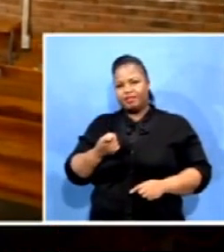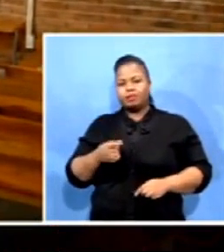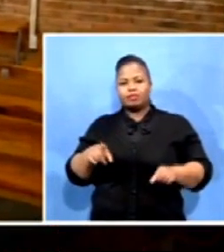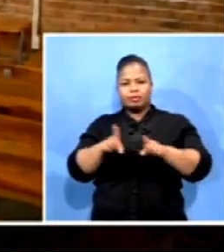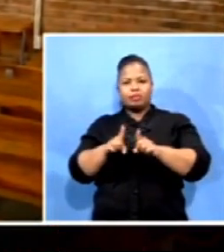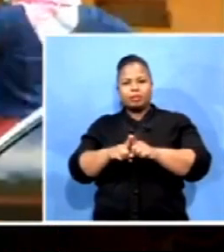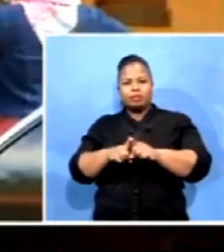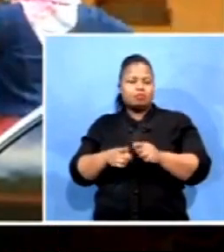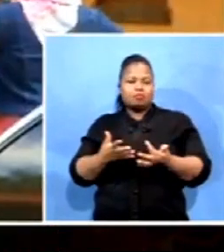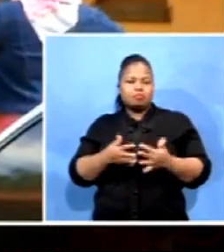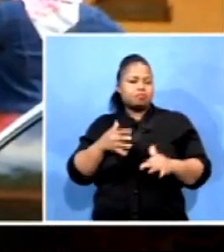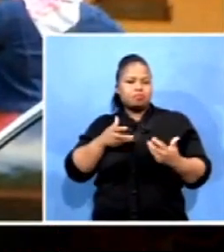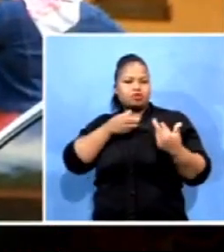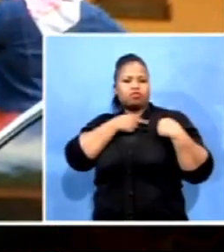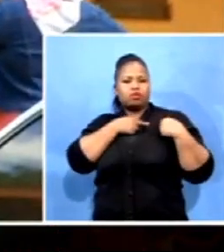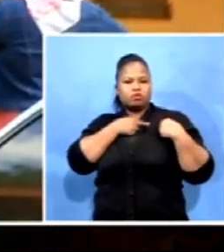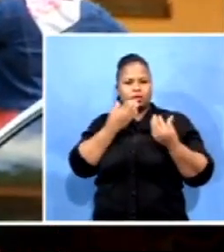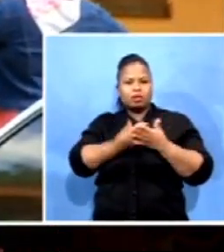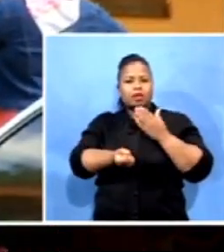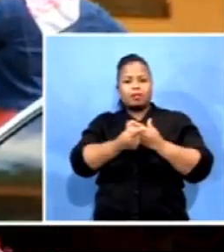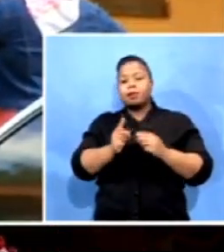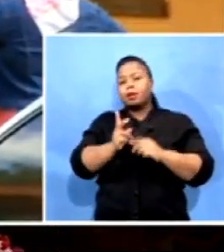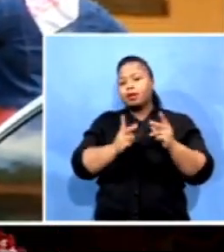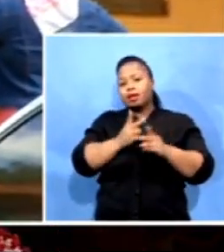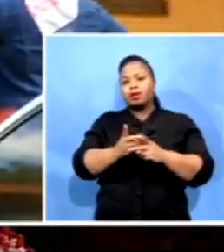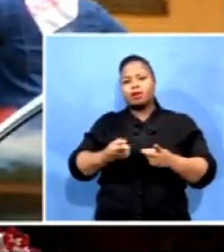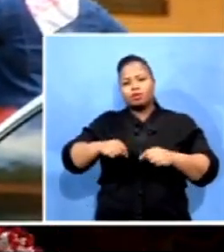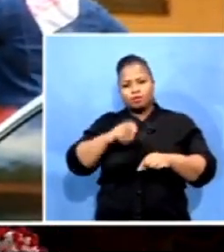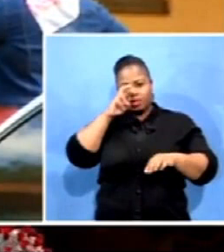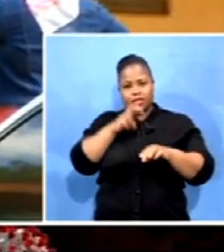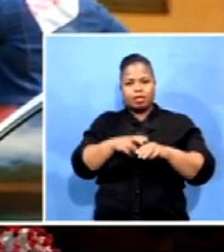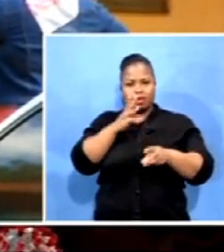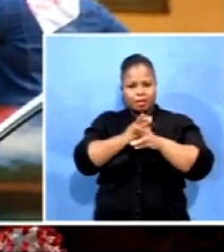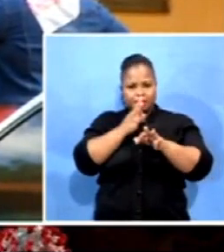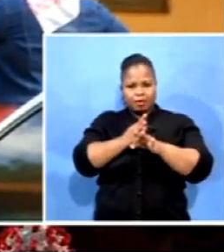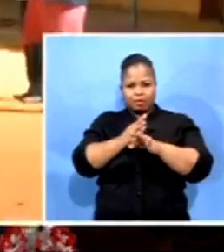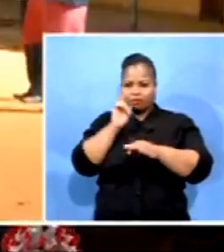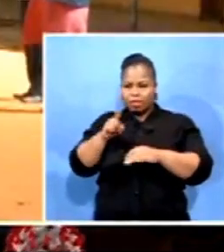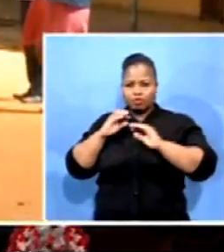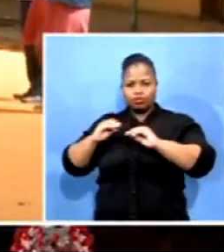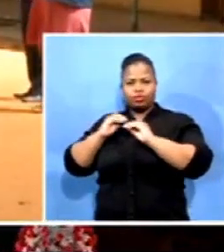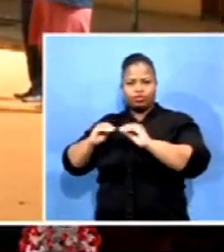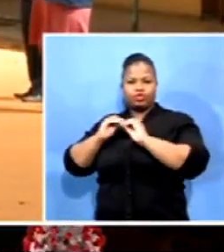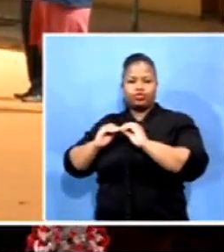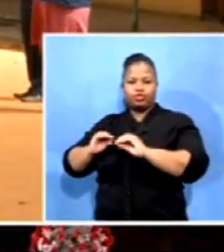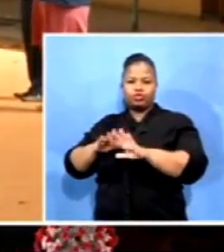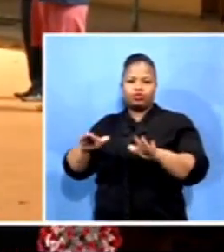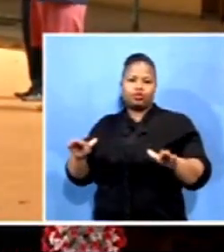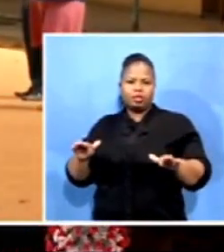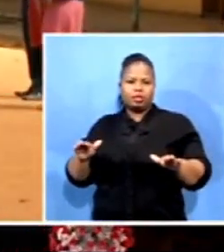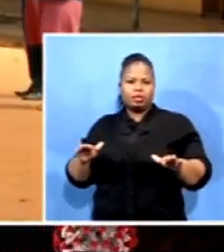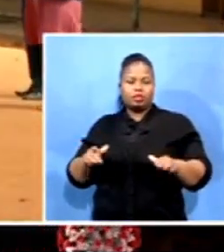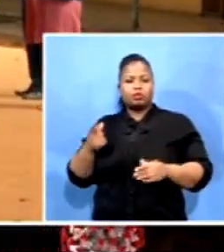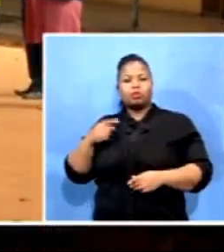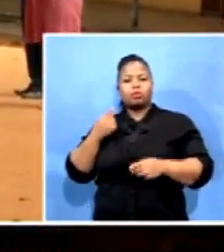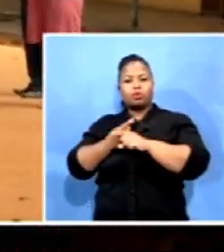called for the active involvement of parents to educate these kids in terms of how to put a mask and how to observe